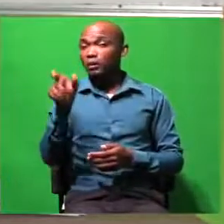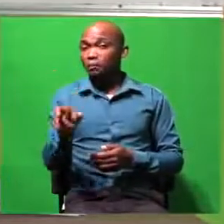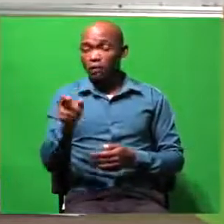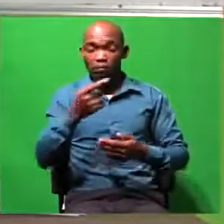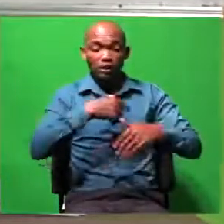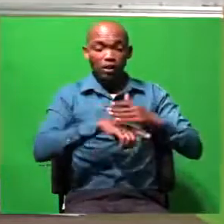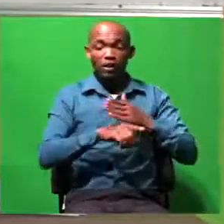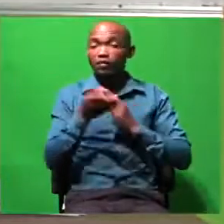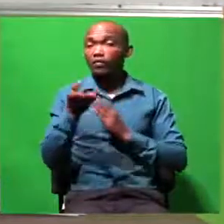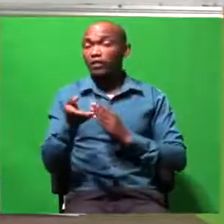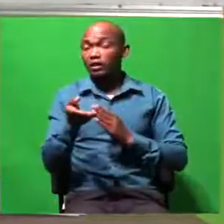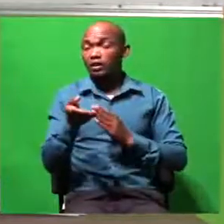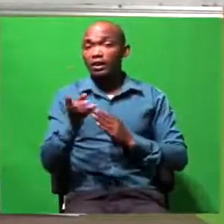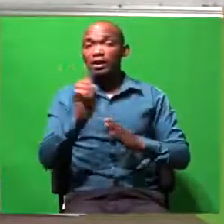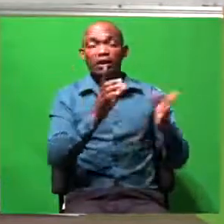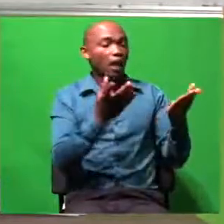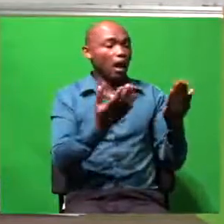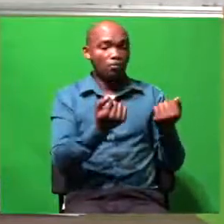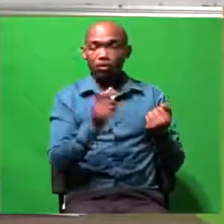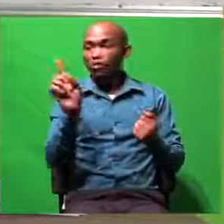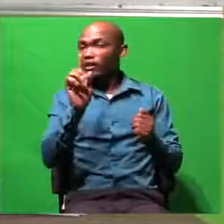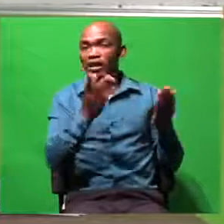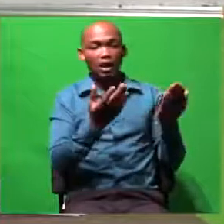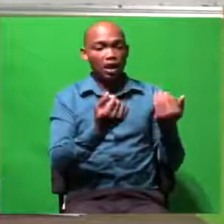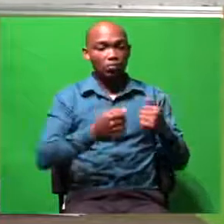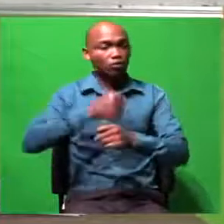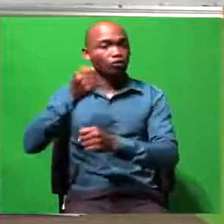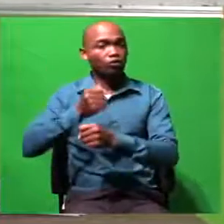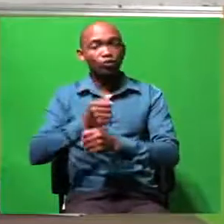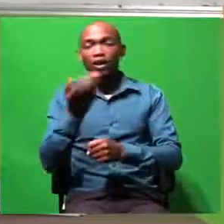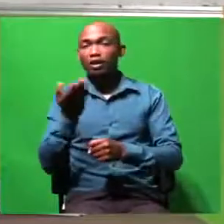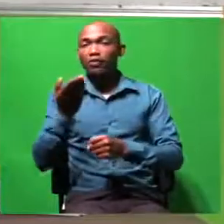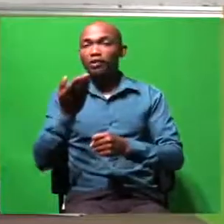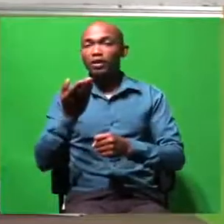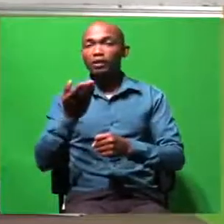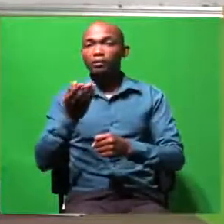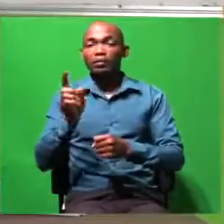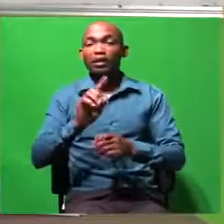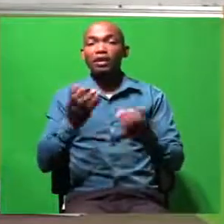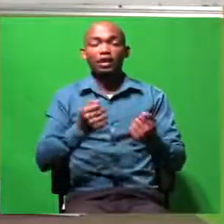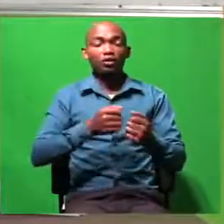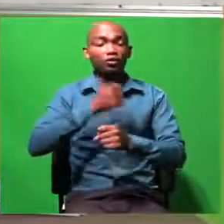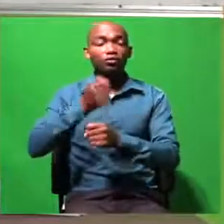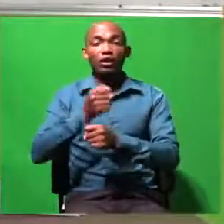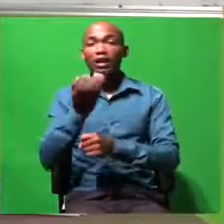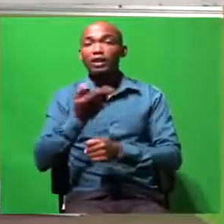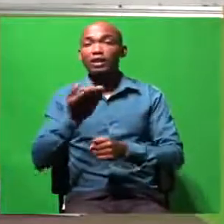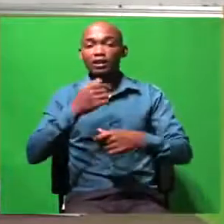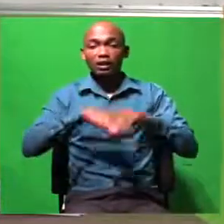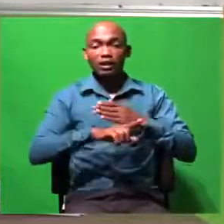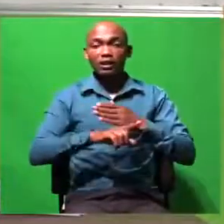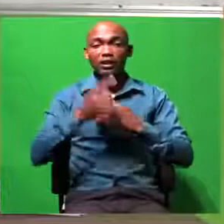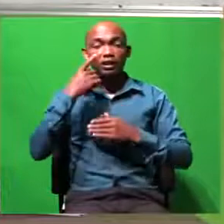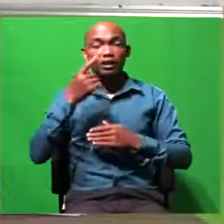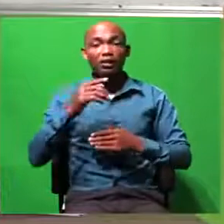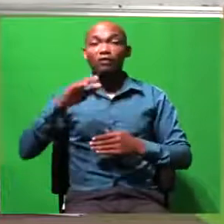these categories are unable to perform their duties, and therefore they cannot fulfill any their ambition